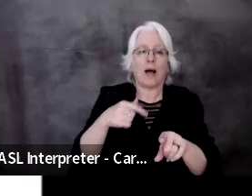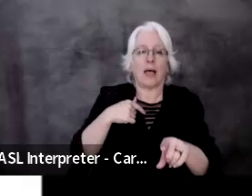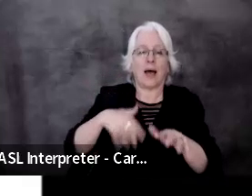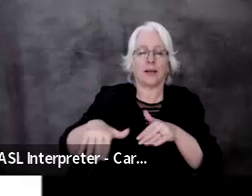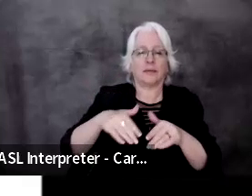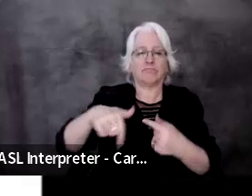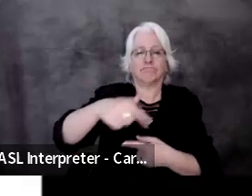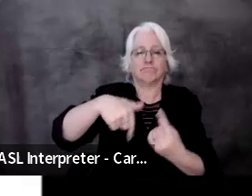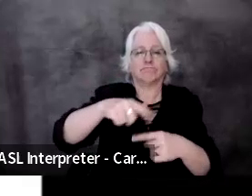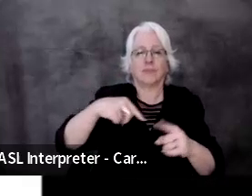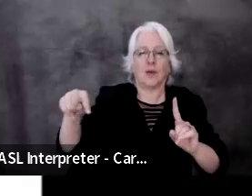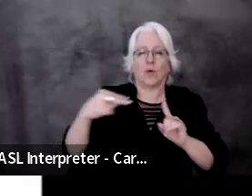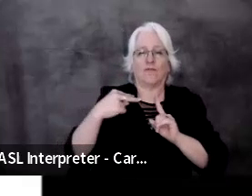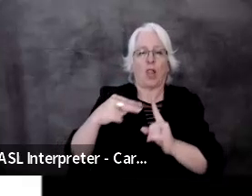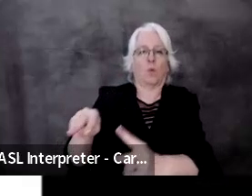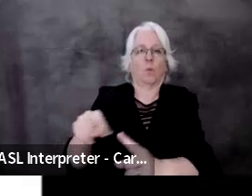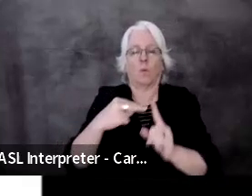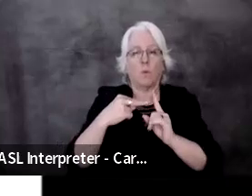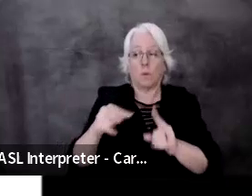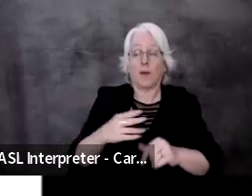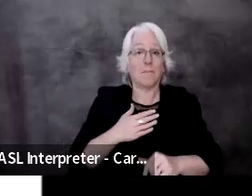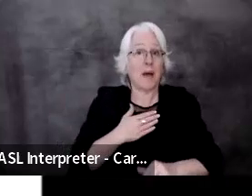Smartphones, all of these things are